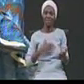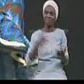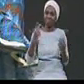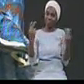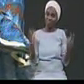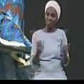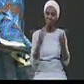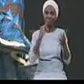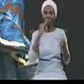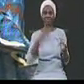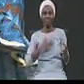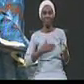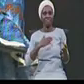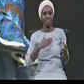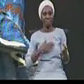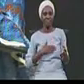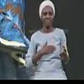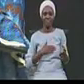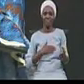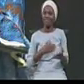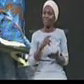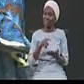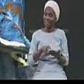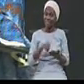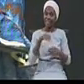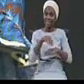Victory is mine. Victory tonight is